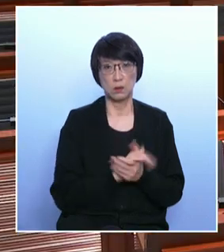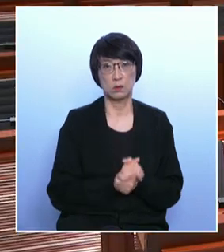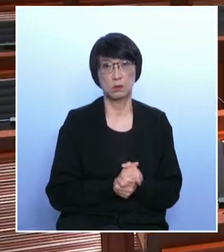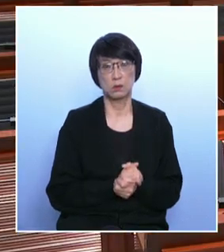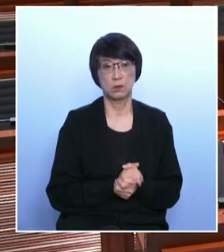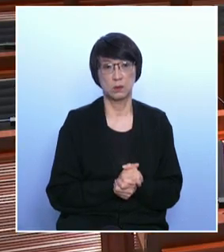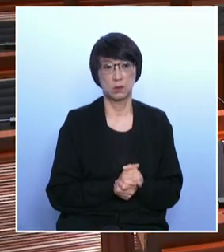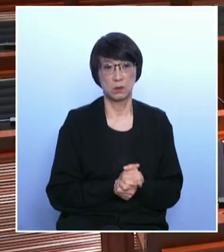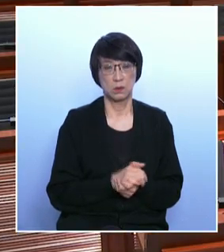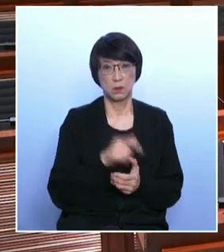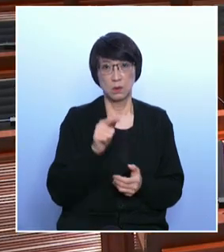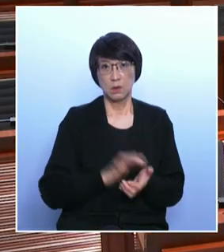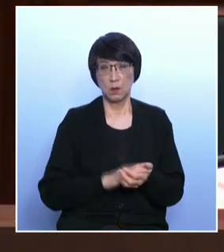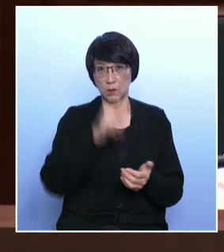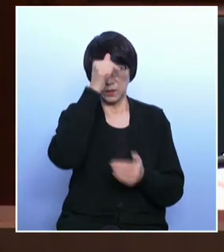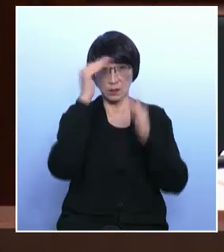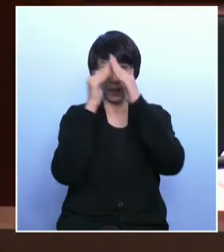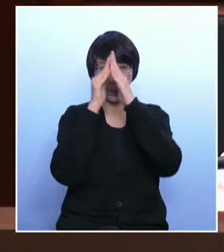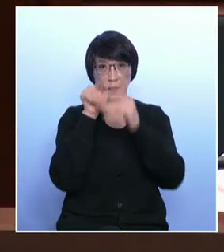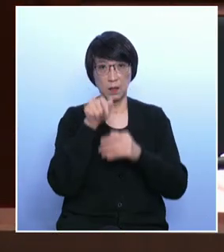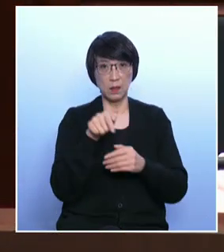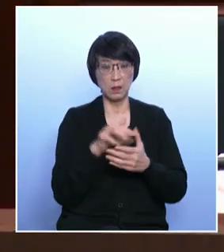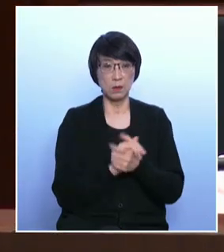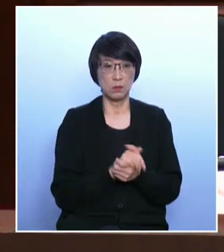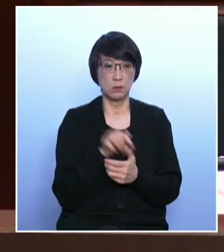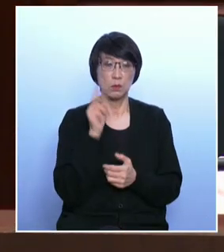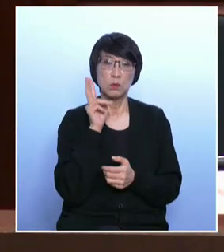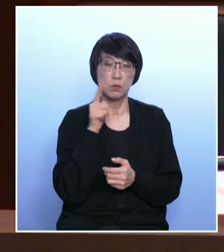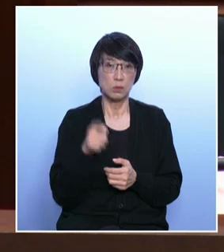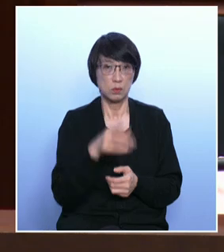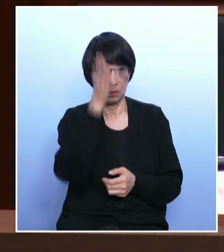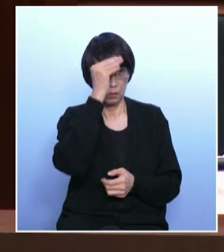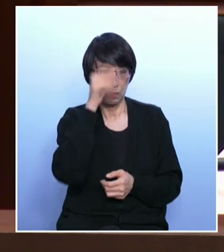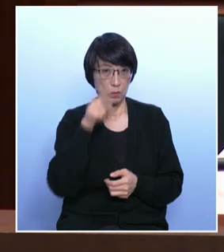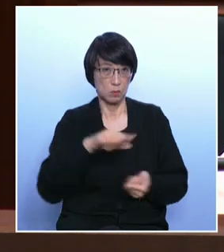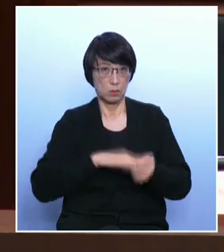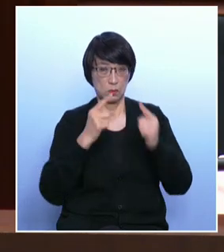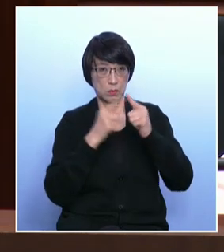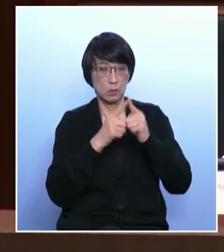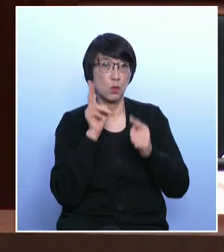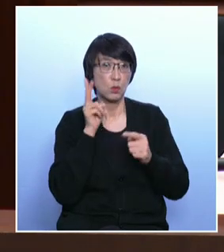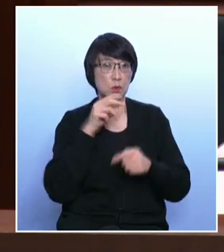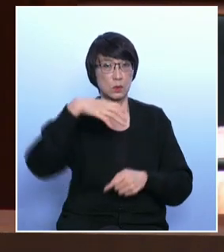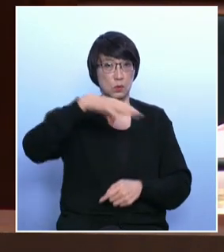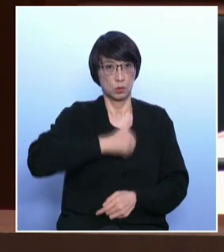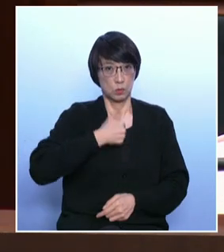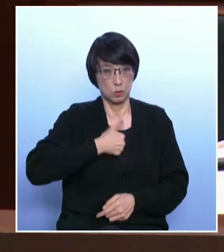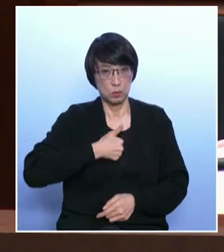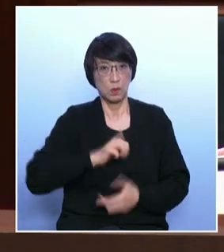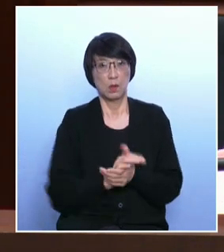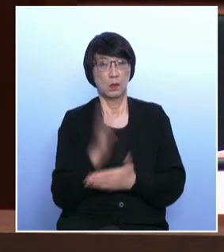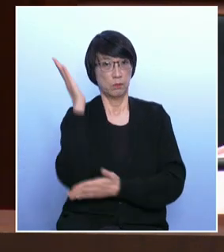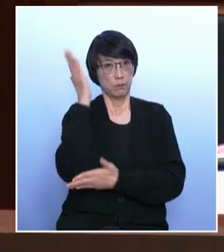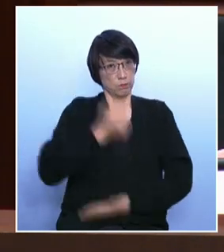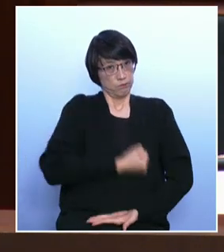elsewhere? Well, basically, there are a lot of different places. Of course, when they need to meet with patients, they'll go to the hospital. But then, as Professor